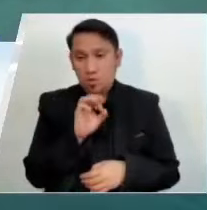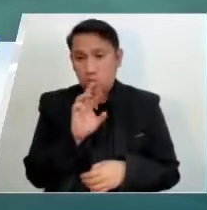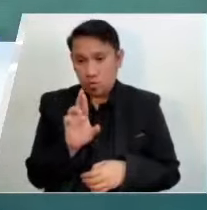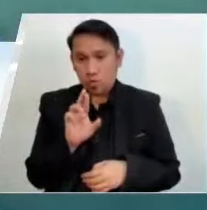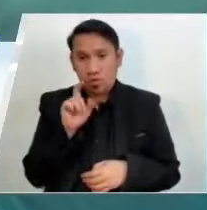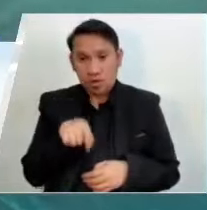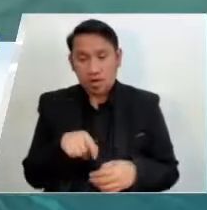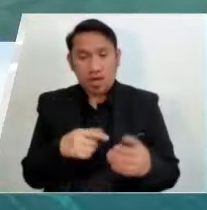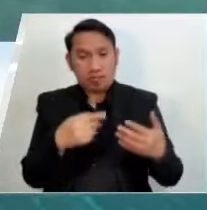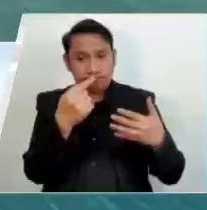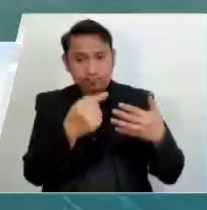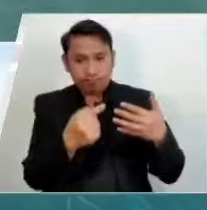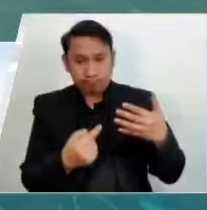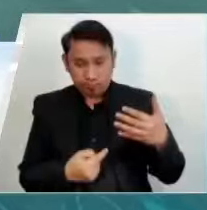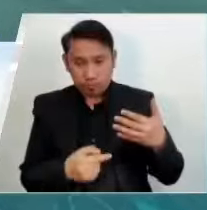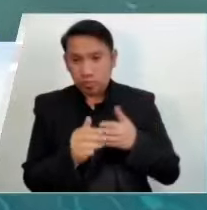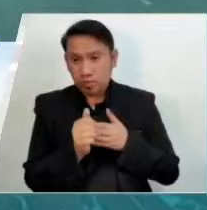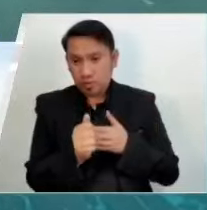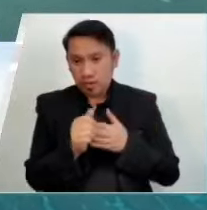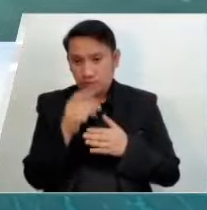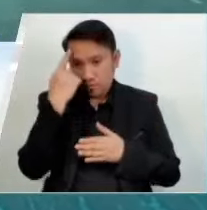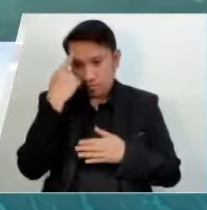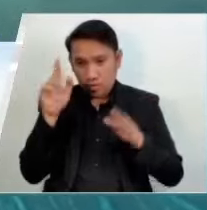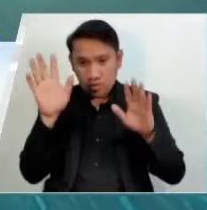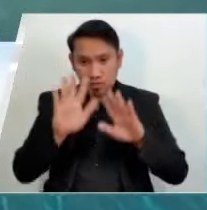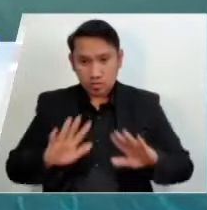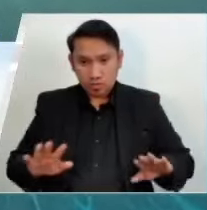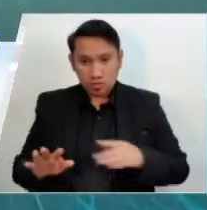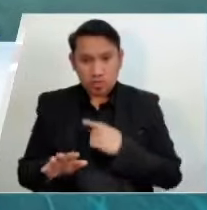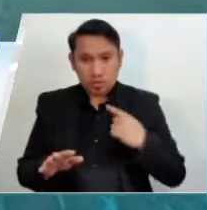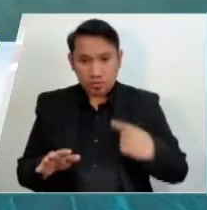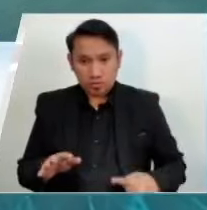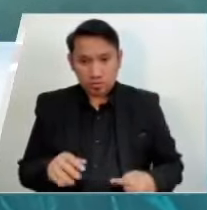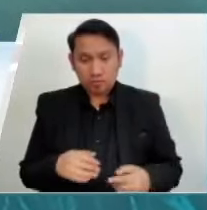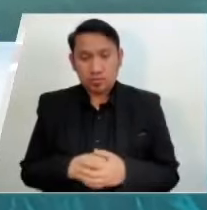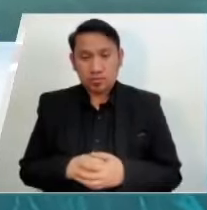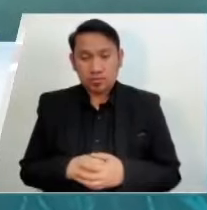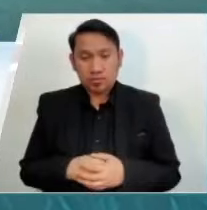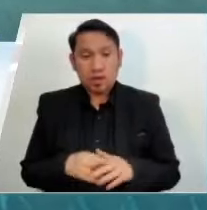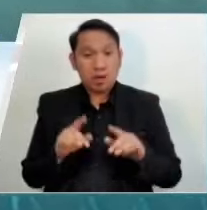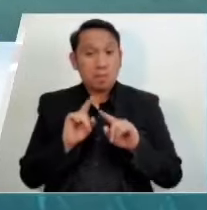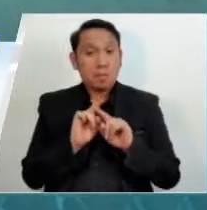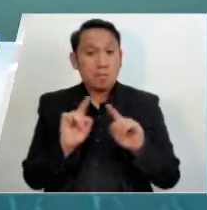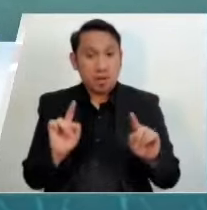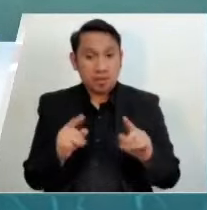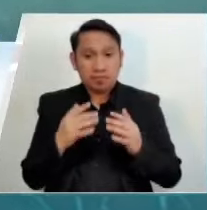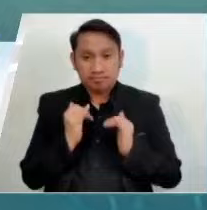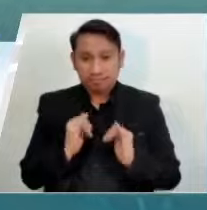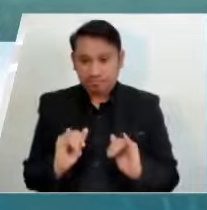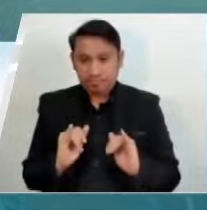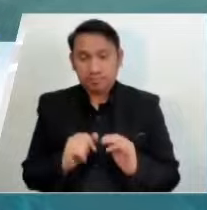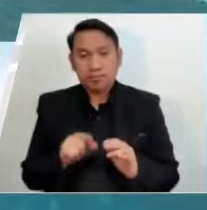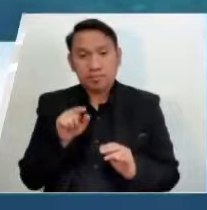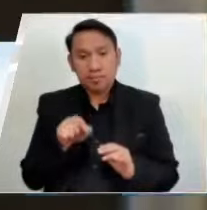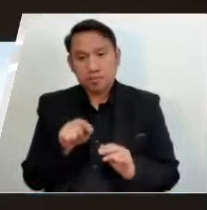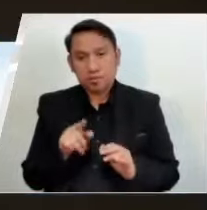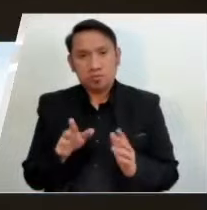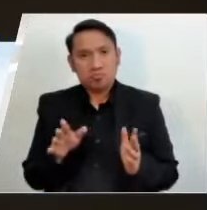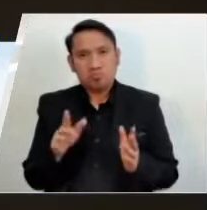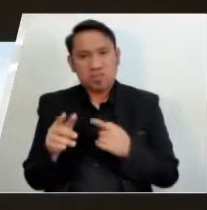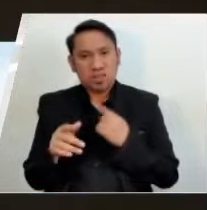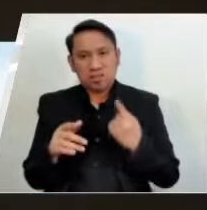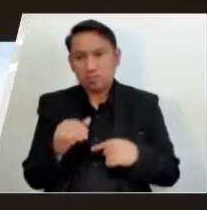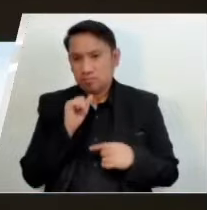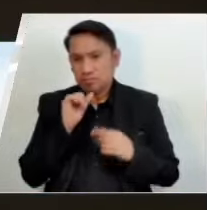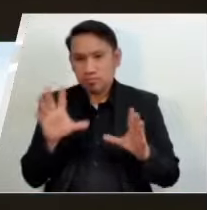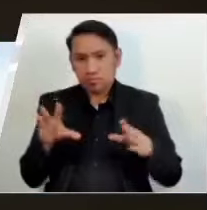sa ASEAN at China sa issue ng South China Sea. Pero nananatili pa rin itong mailap hanggang ngayon. Nangako